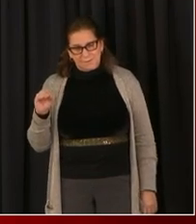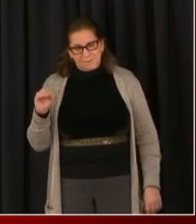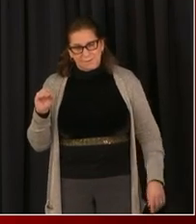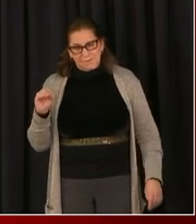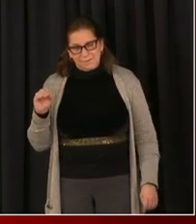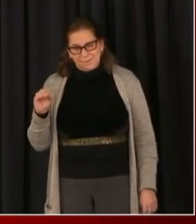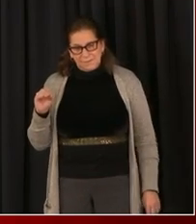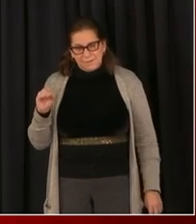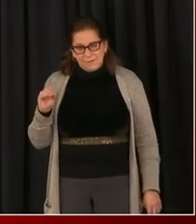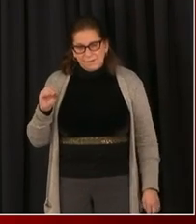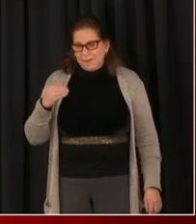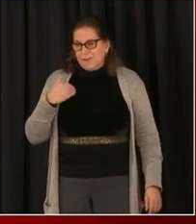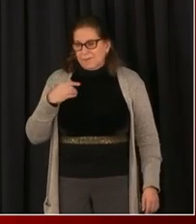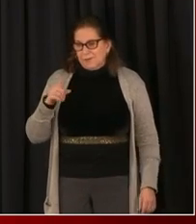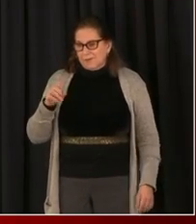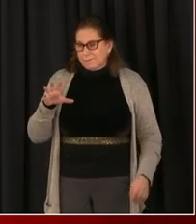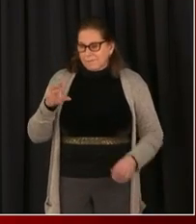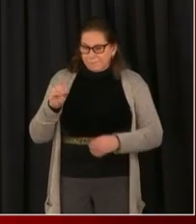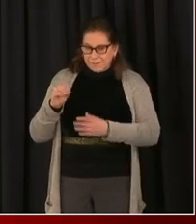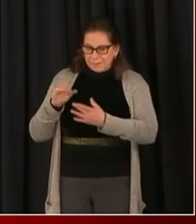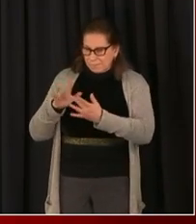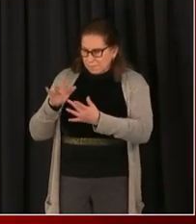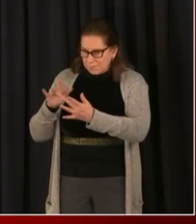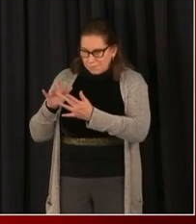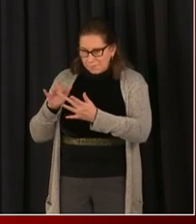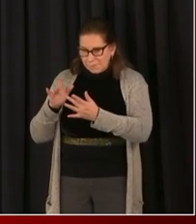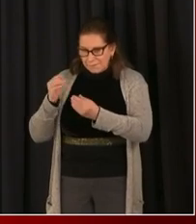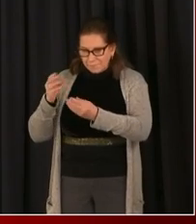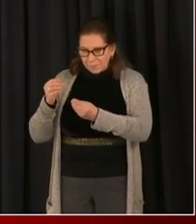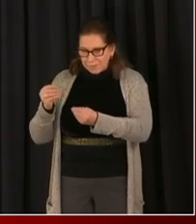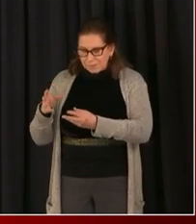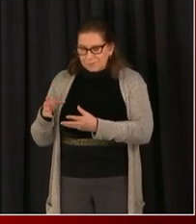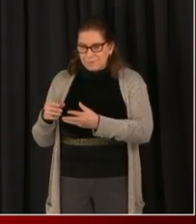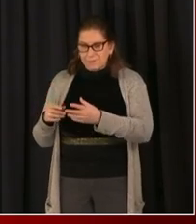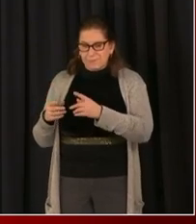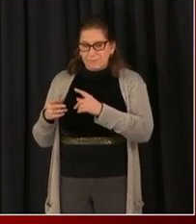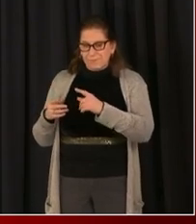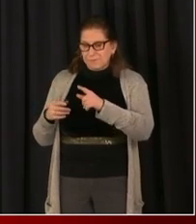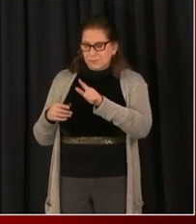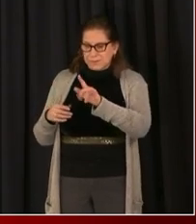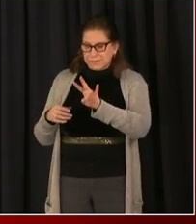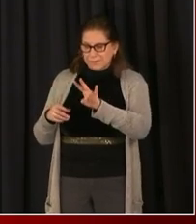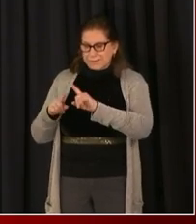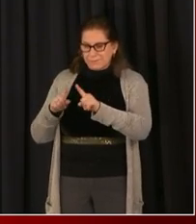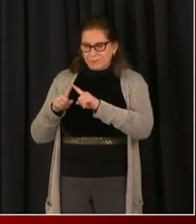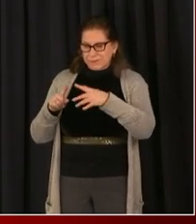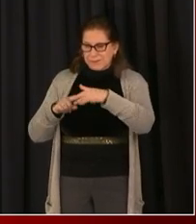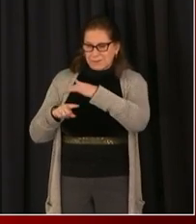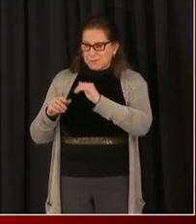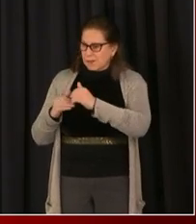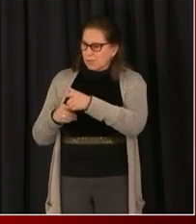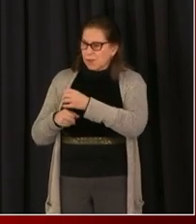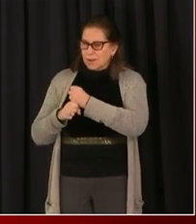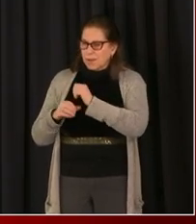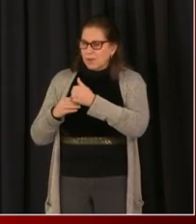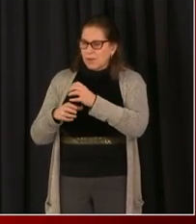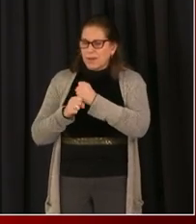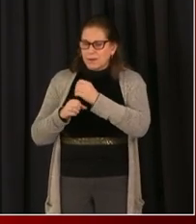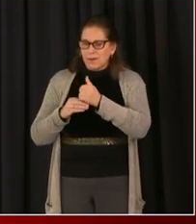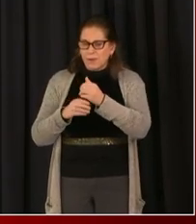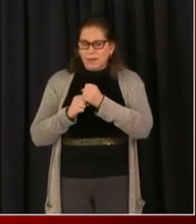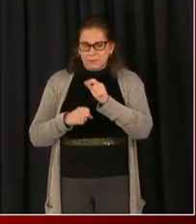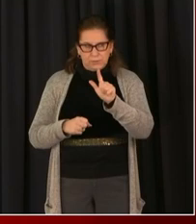over 27 different types of settings or sectors, right? So that kind of gives you a hint